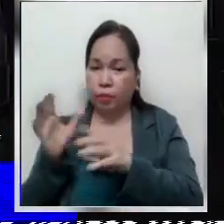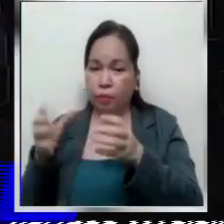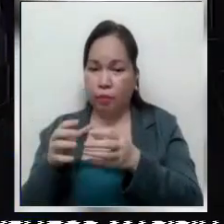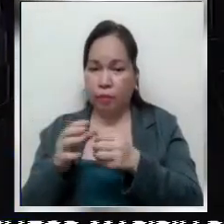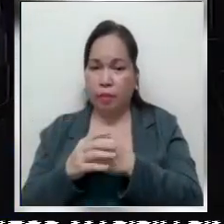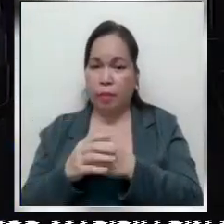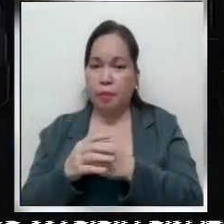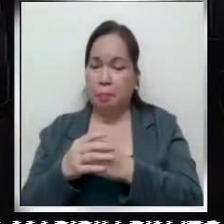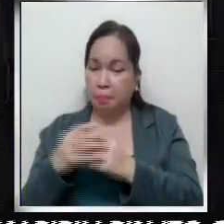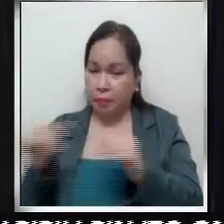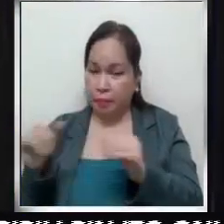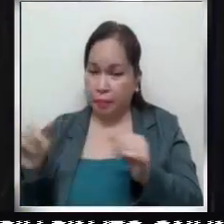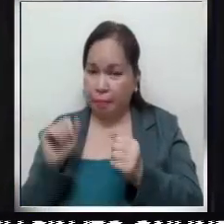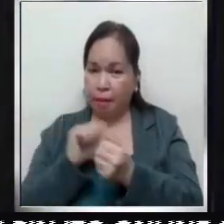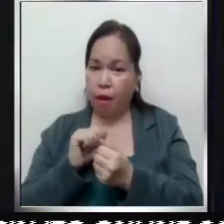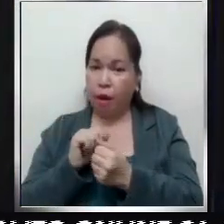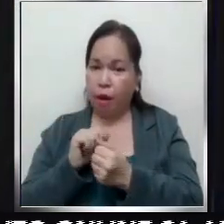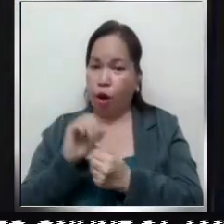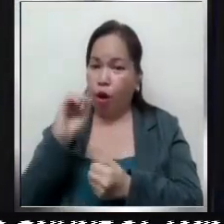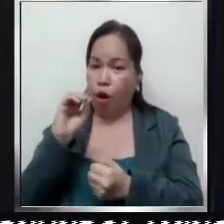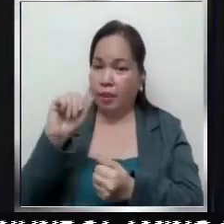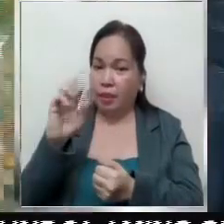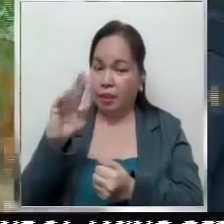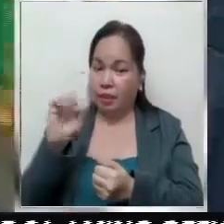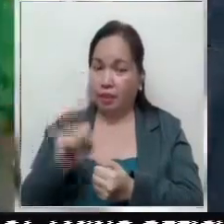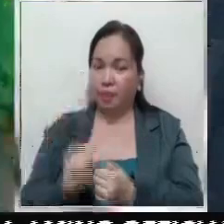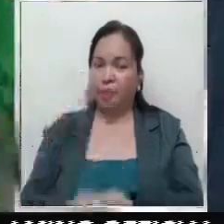ng Variety Magazine.